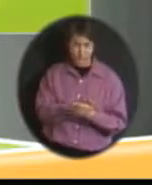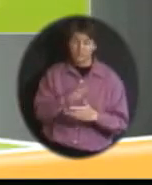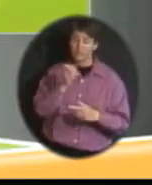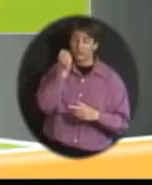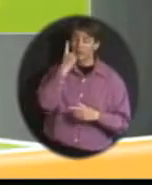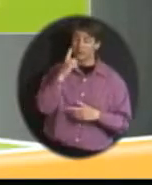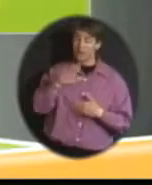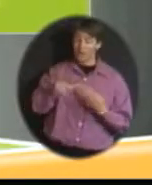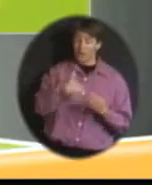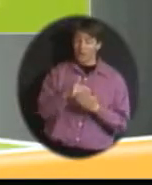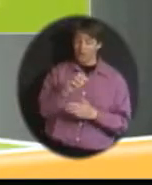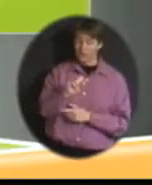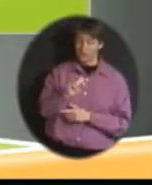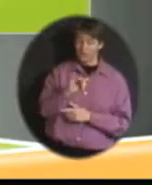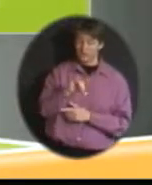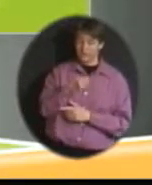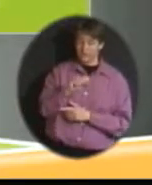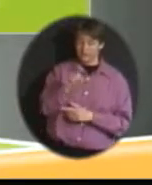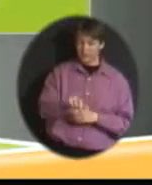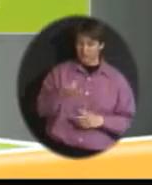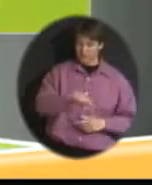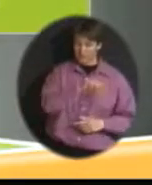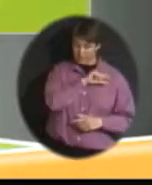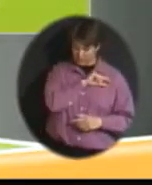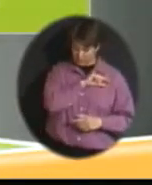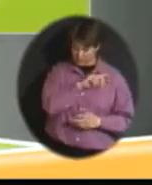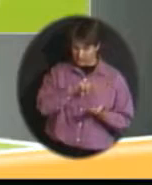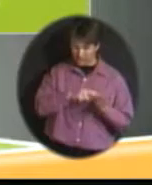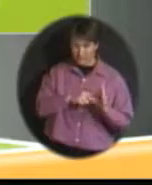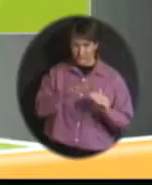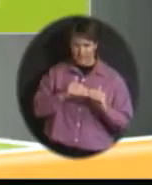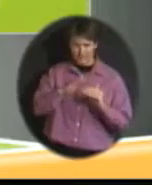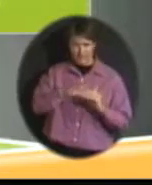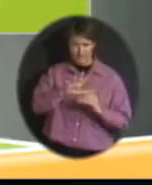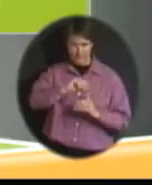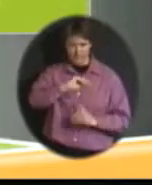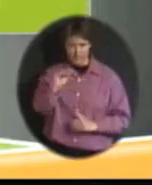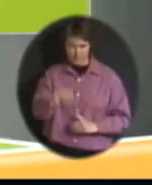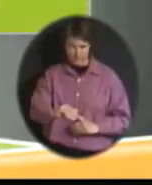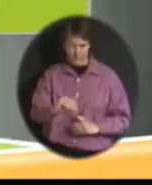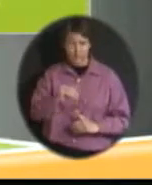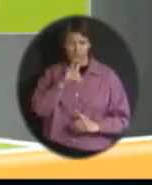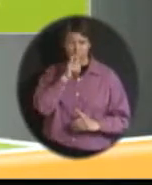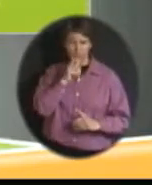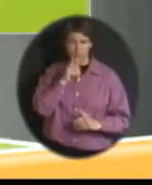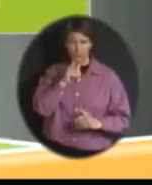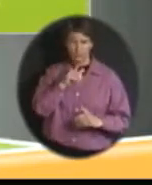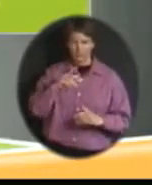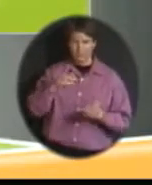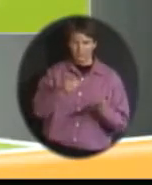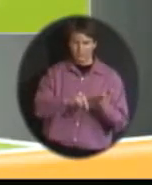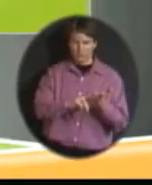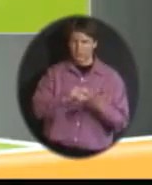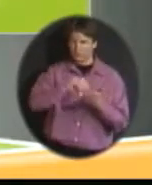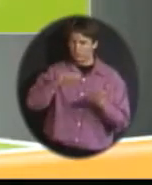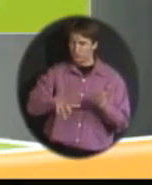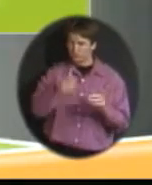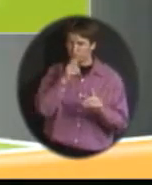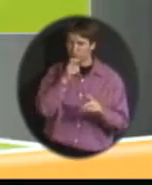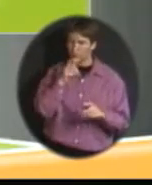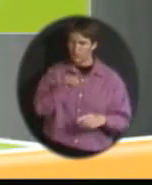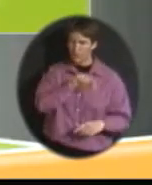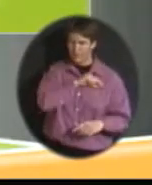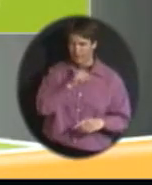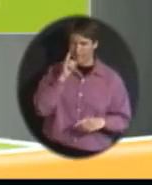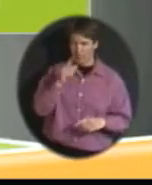qualify for this program, so they have to have at least 50% enrollment of students that qualify for free and reduced lunch. If we meet that